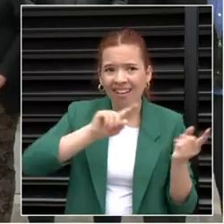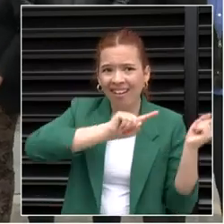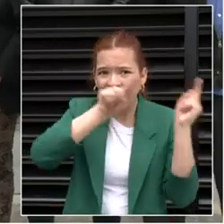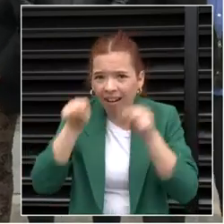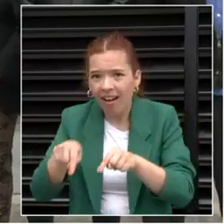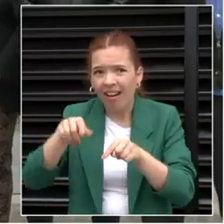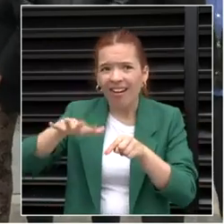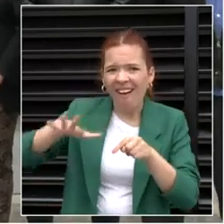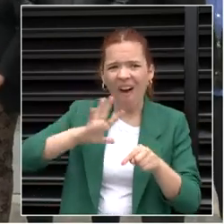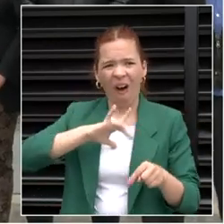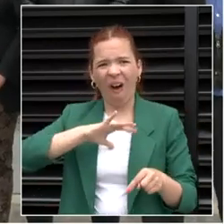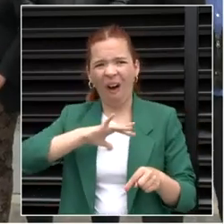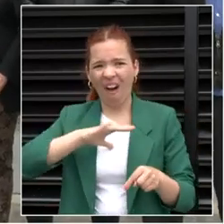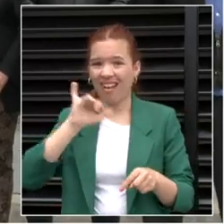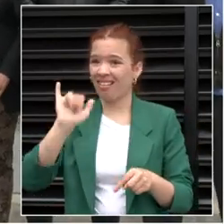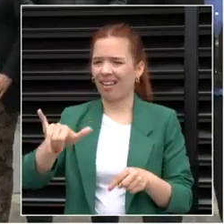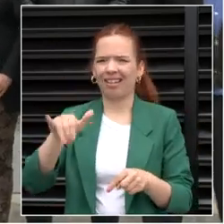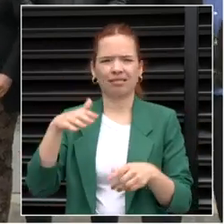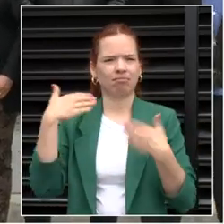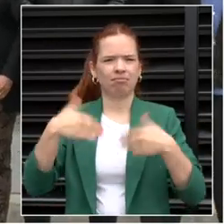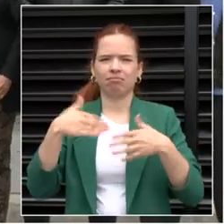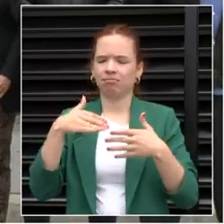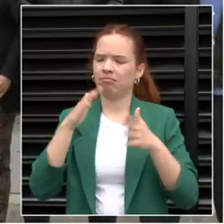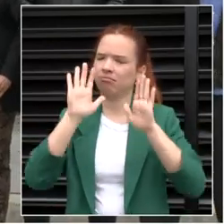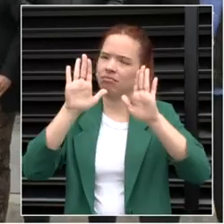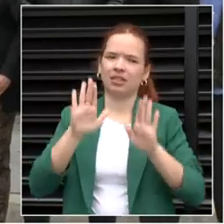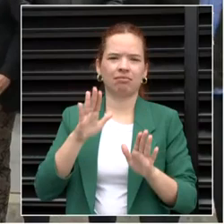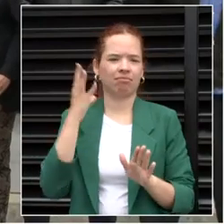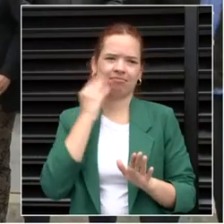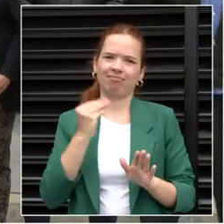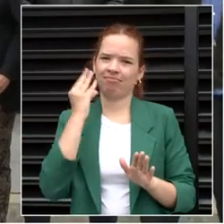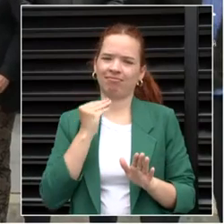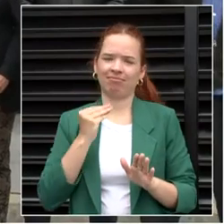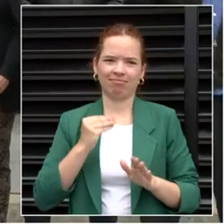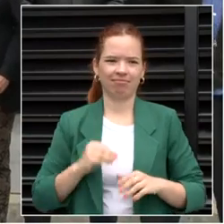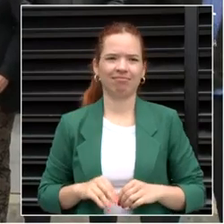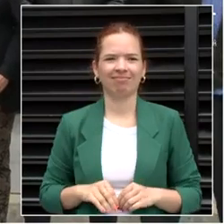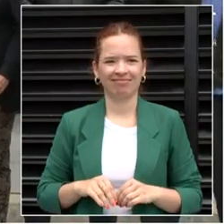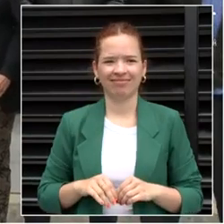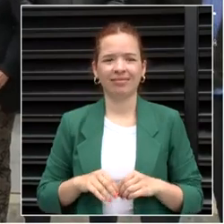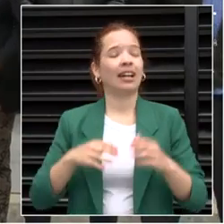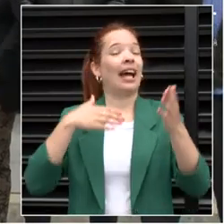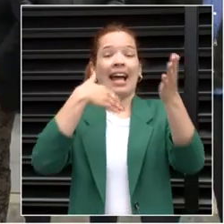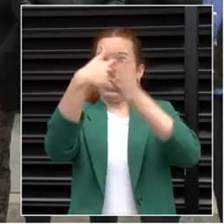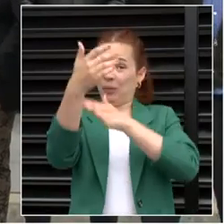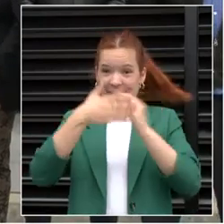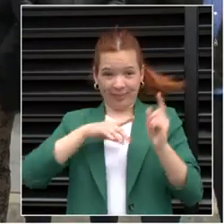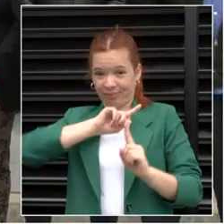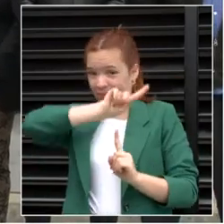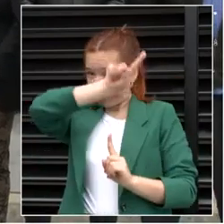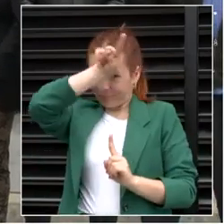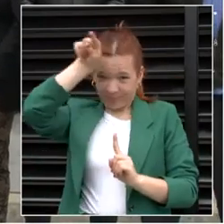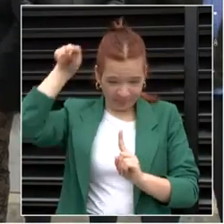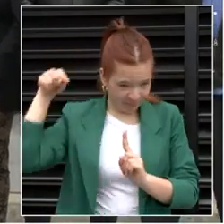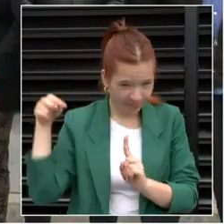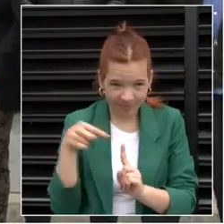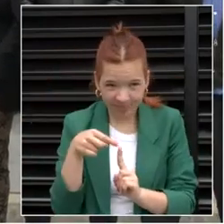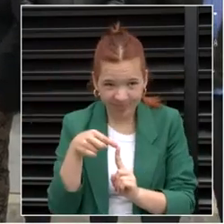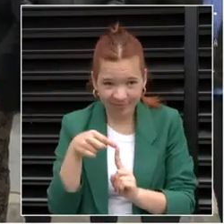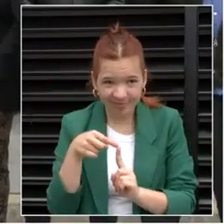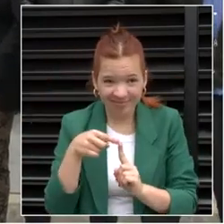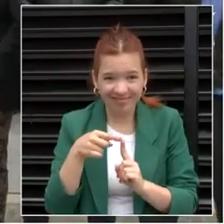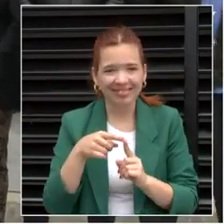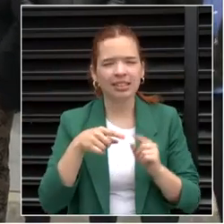anyway, I just want to say that for all the things that Dave has done for us and represents us and been our